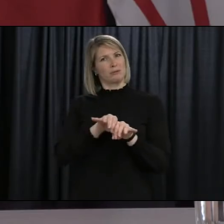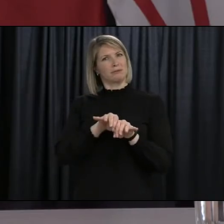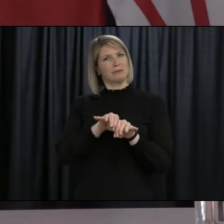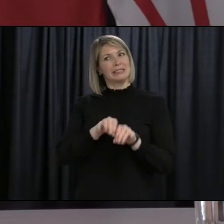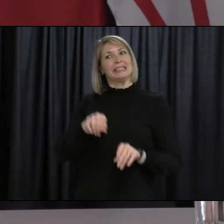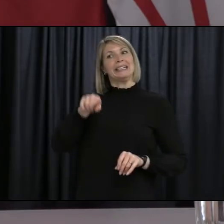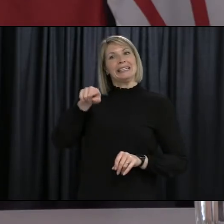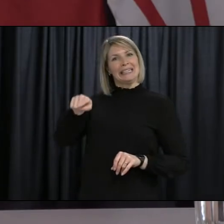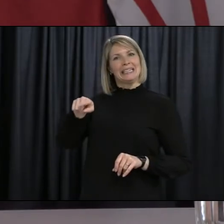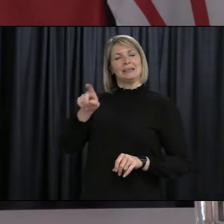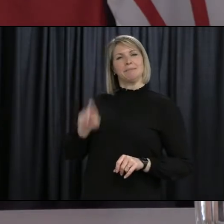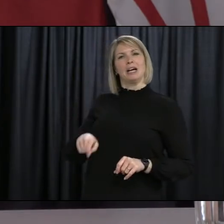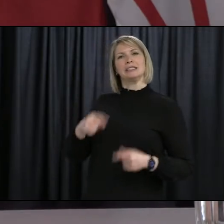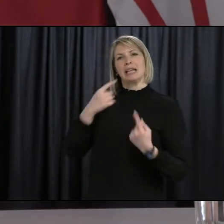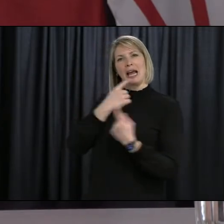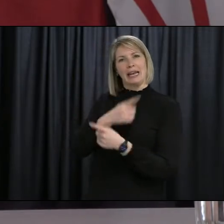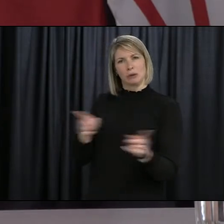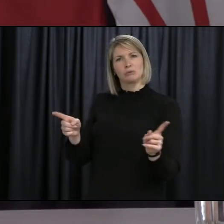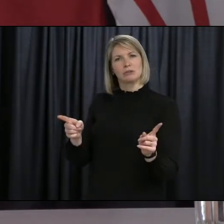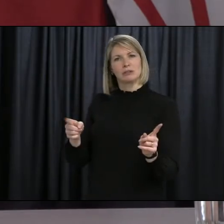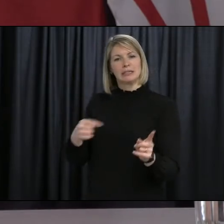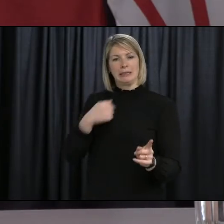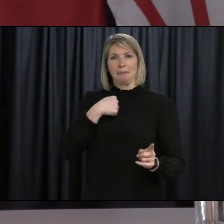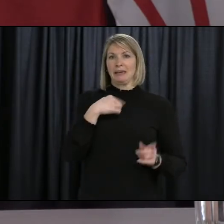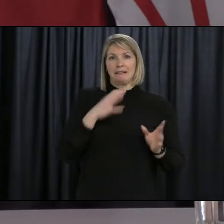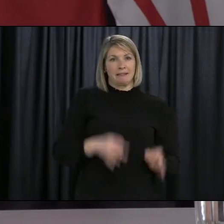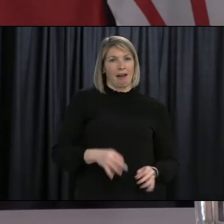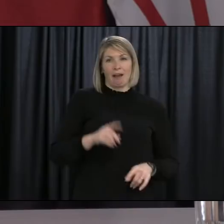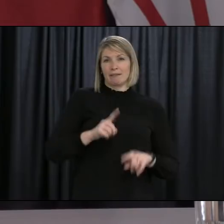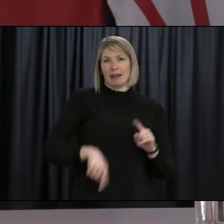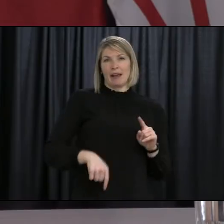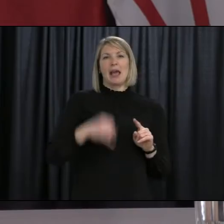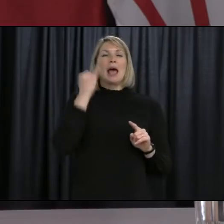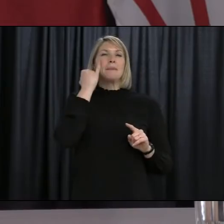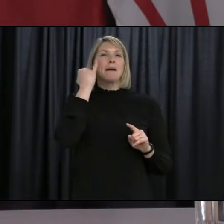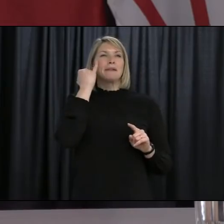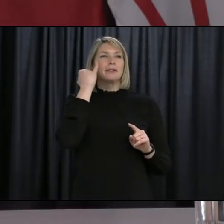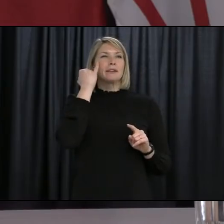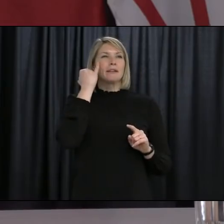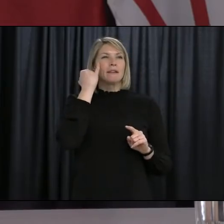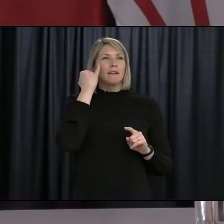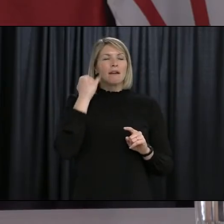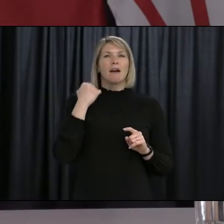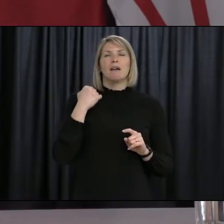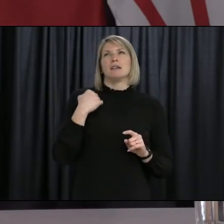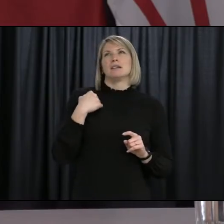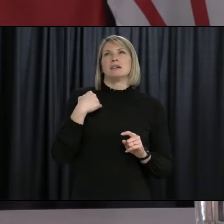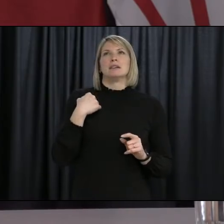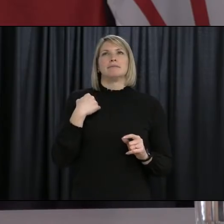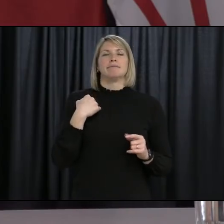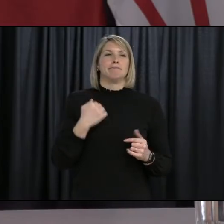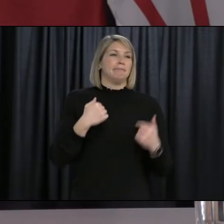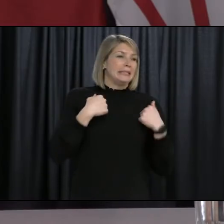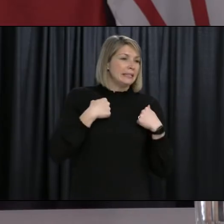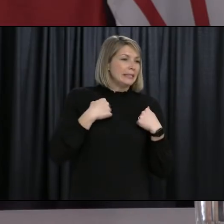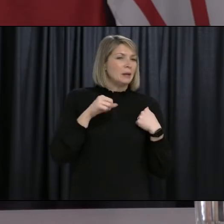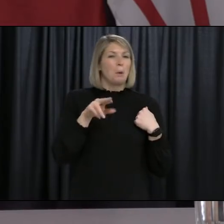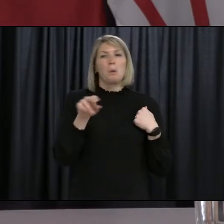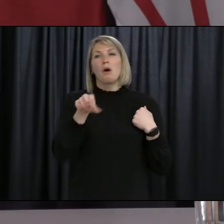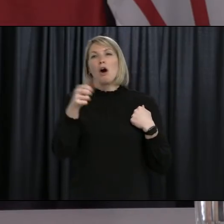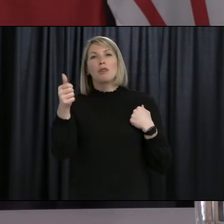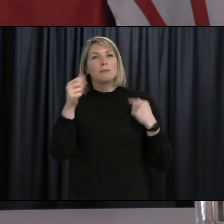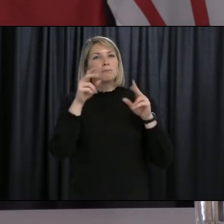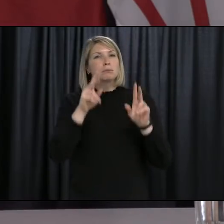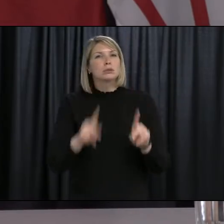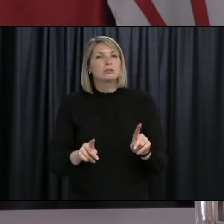making these calls. Can you imagine if there was a different circumstance in which there was an election and then I tried, or whoever the Premier was or any leader was,